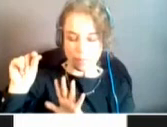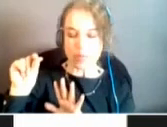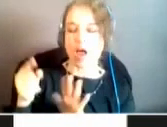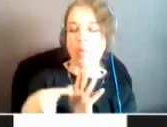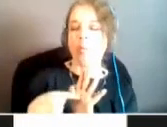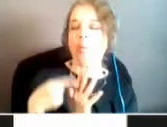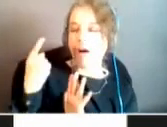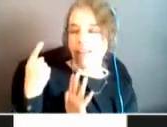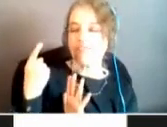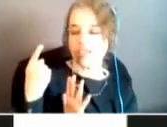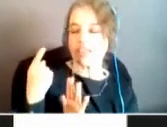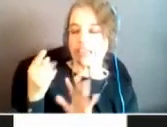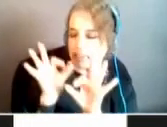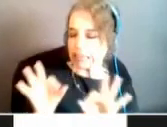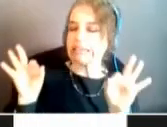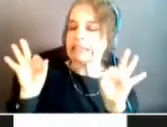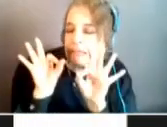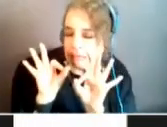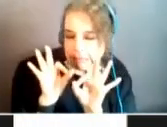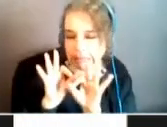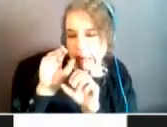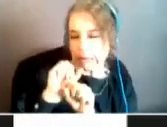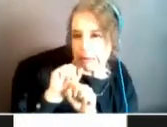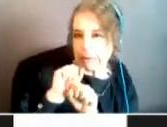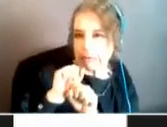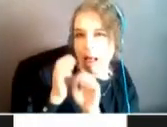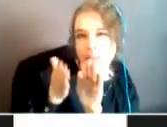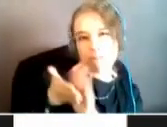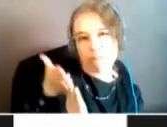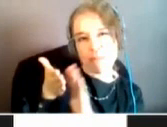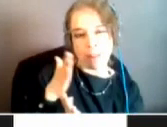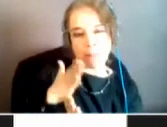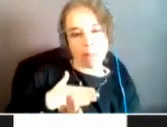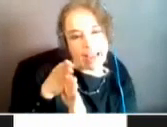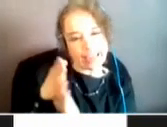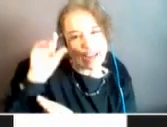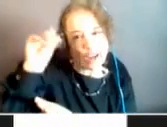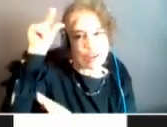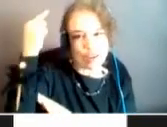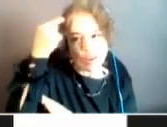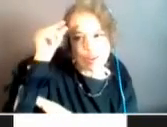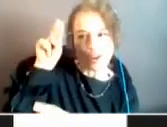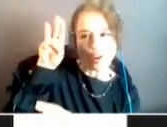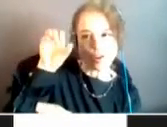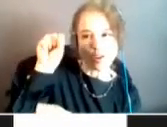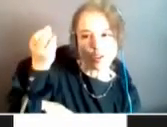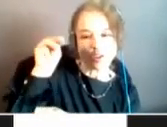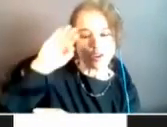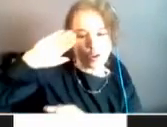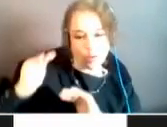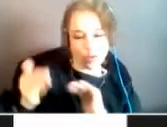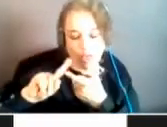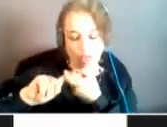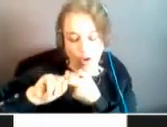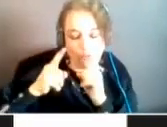one of the important kind of milestones in my career was when Governor Newsom introduced Friendship